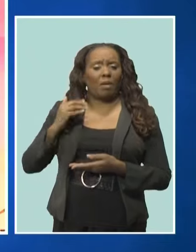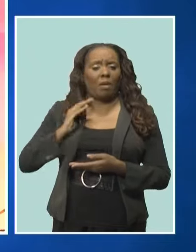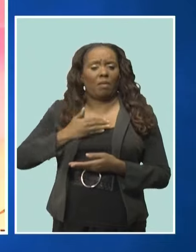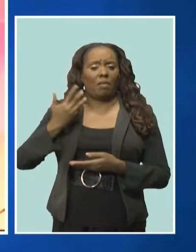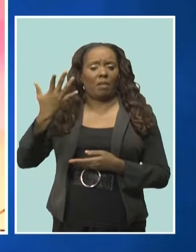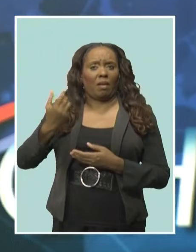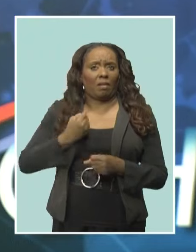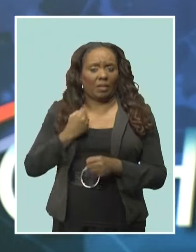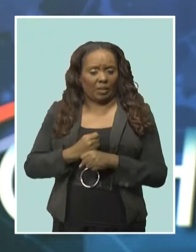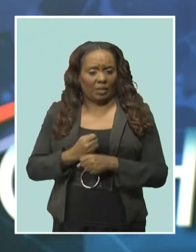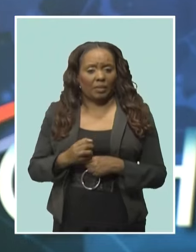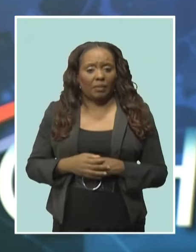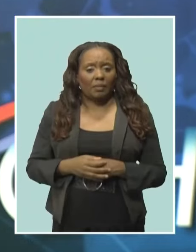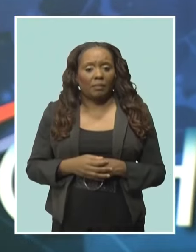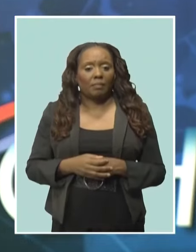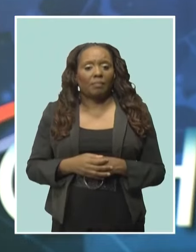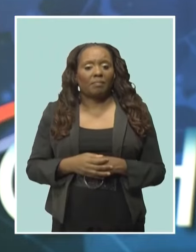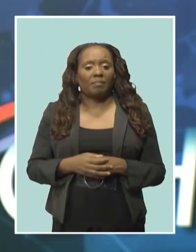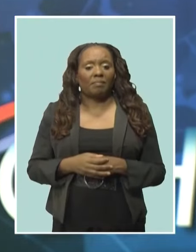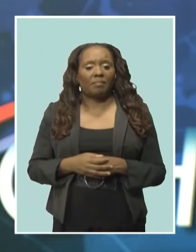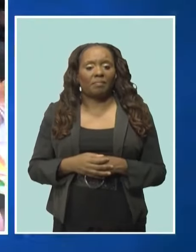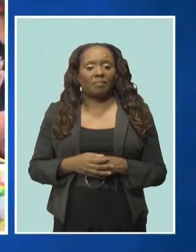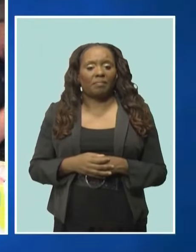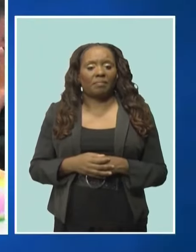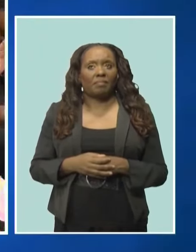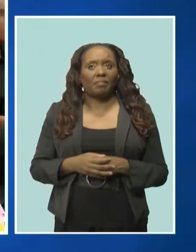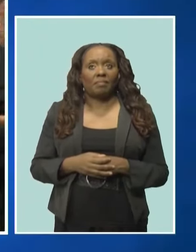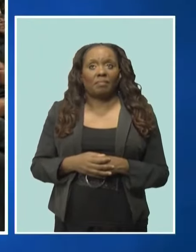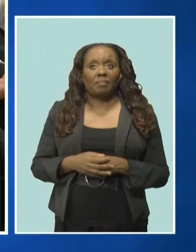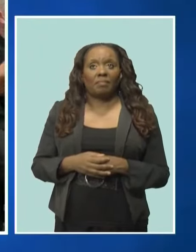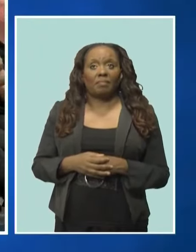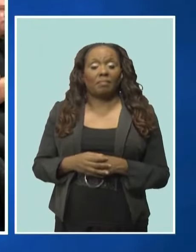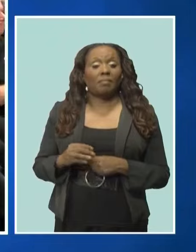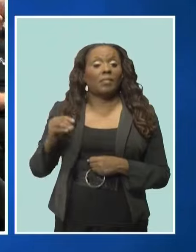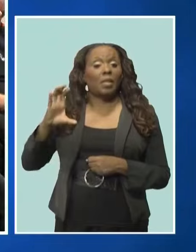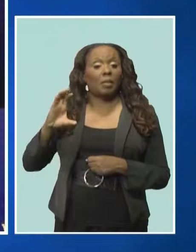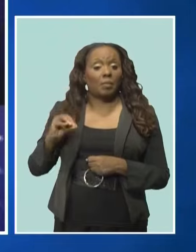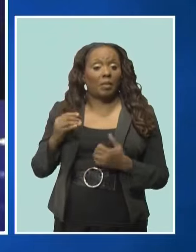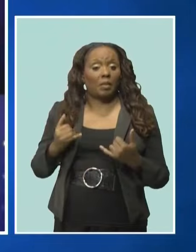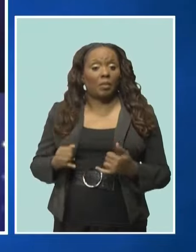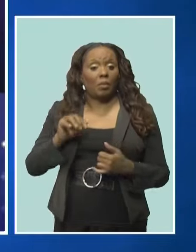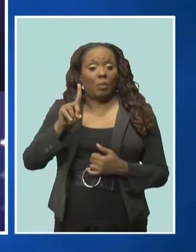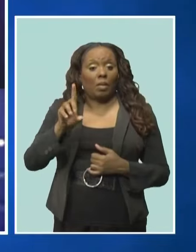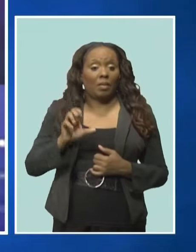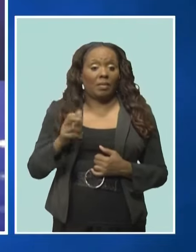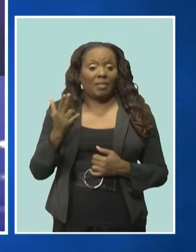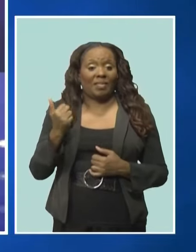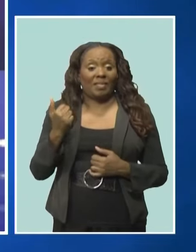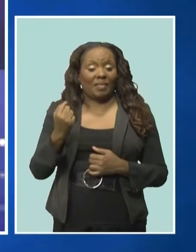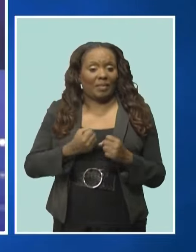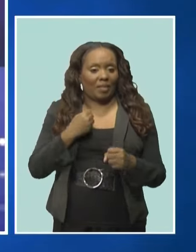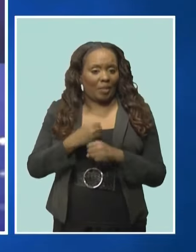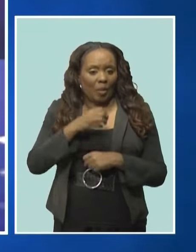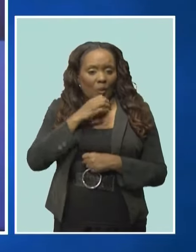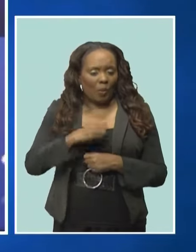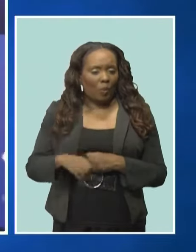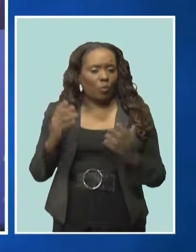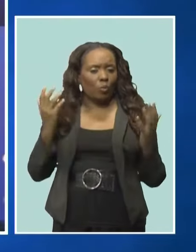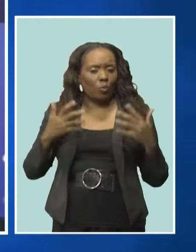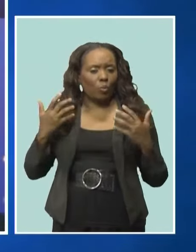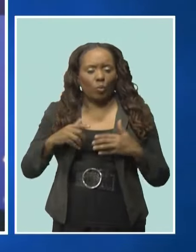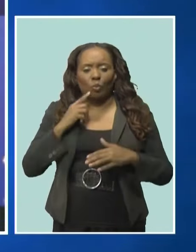average. Mr. Blackman also disclosed that the 113-year-old company has significantly improved